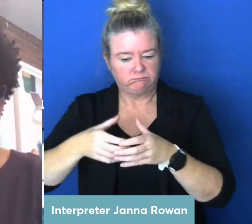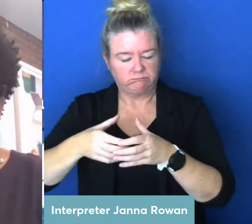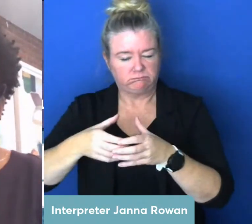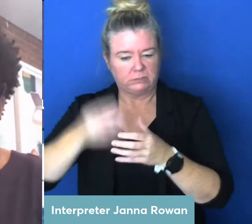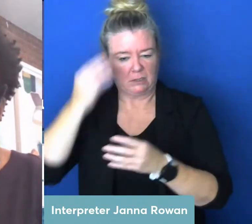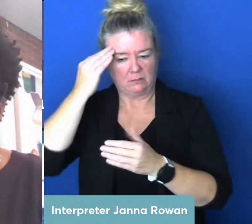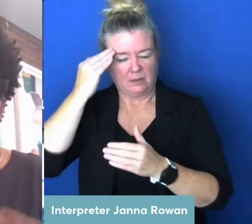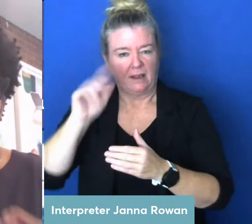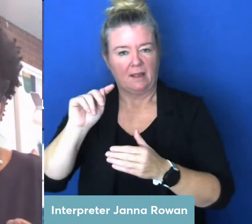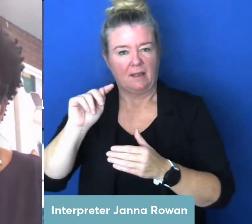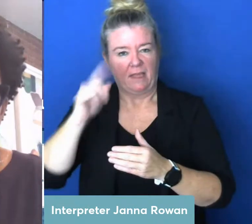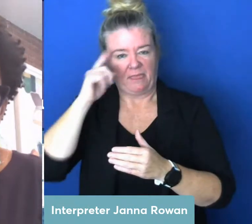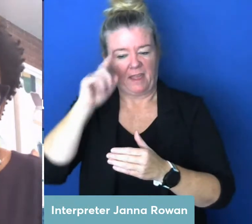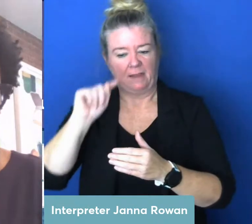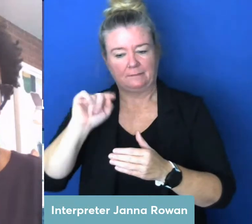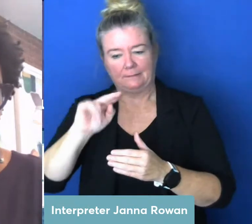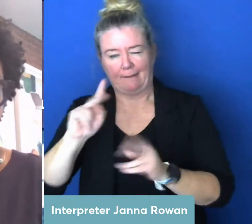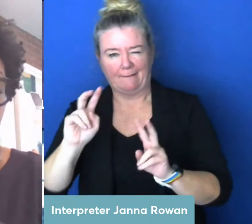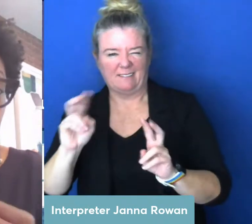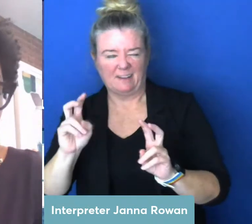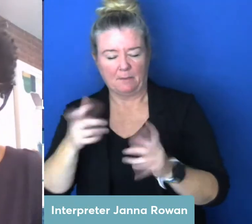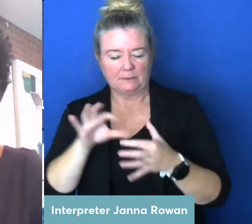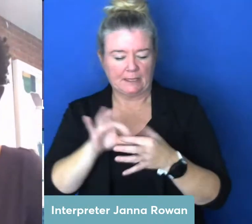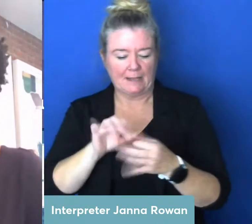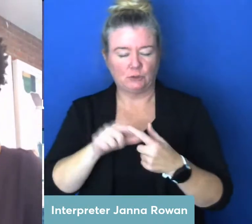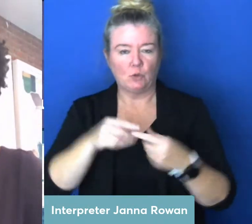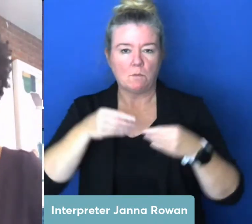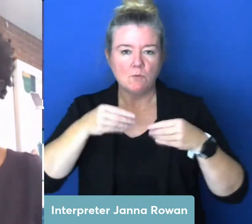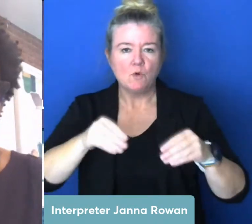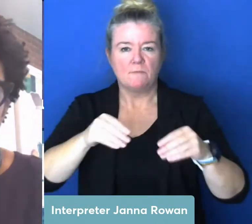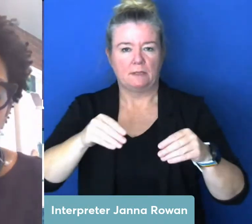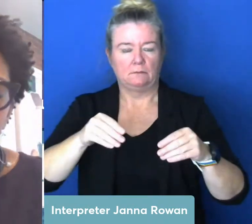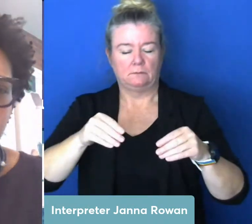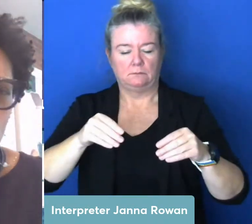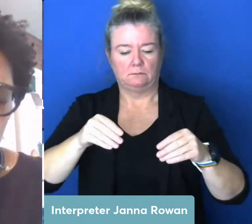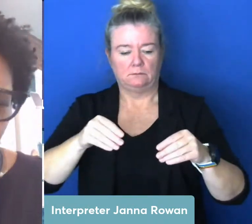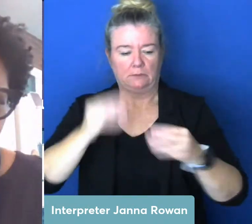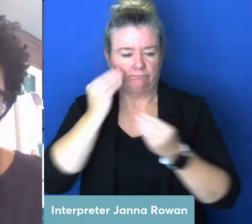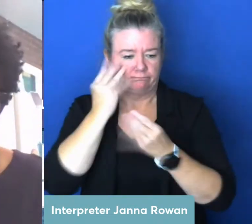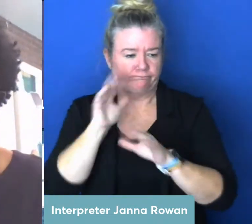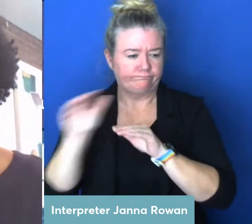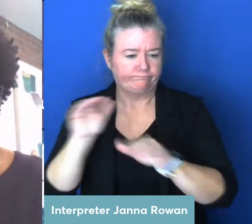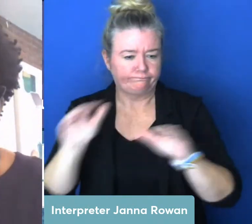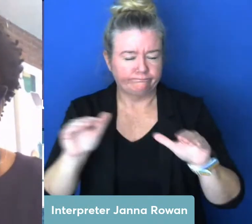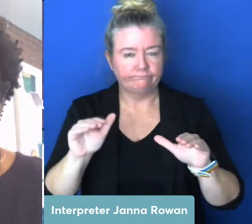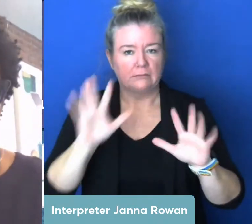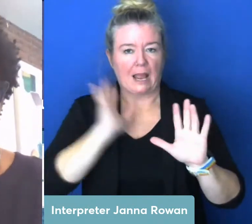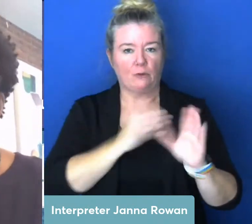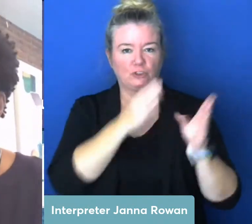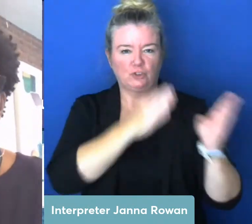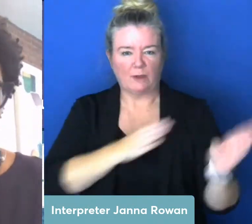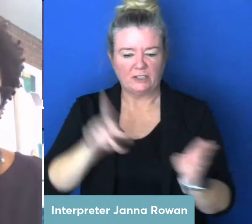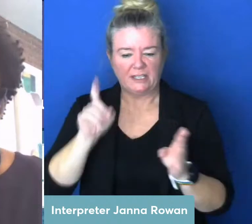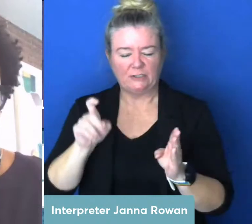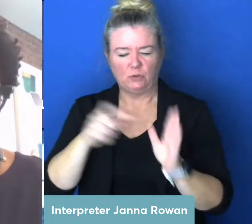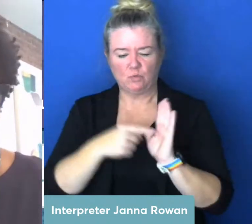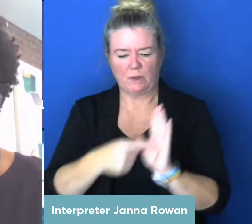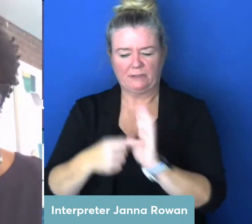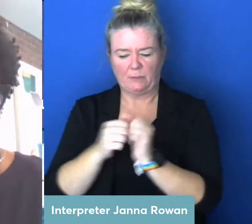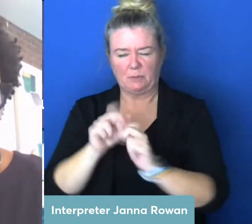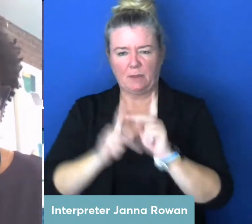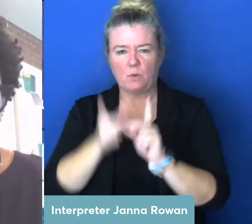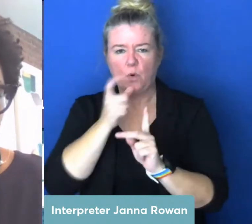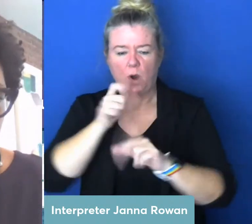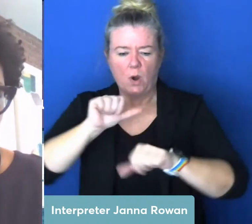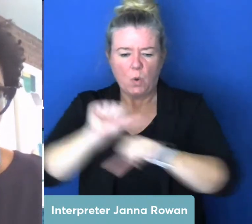League, must connect to movement and be informed by the field. Our strategies need to resonate with folks on the